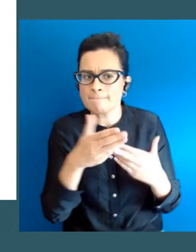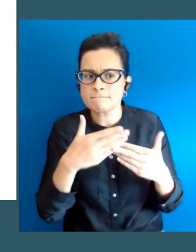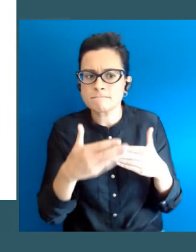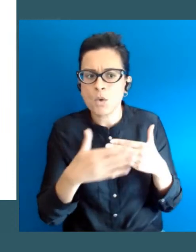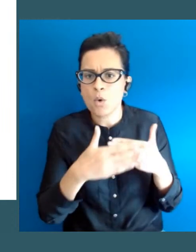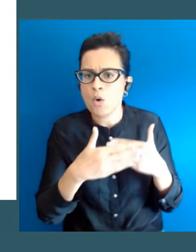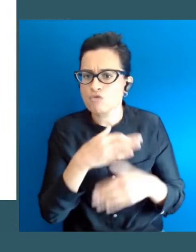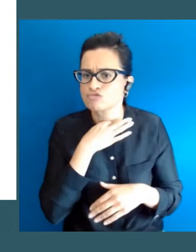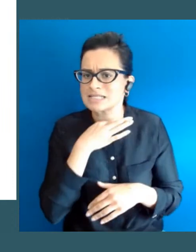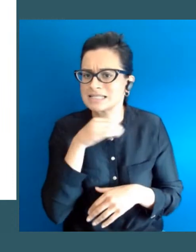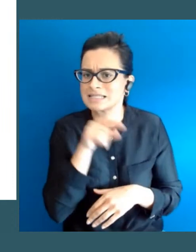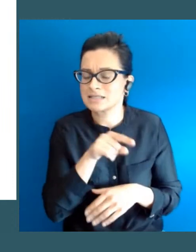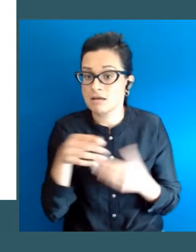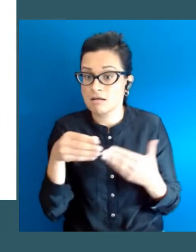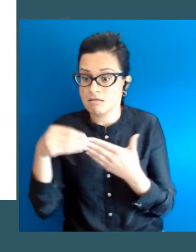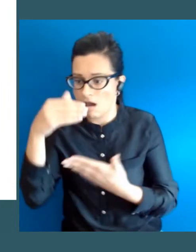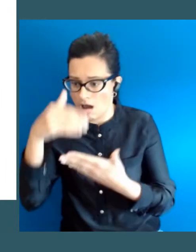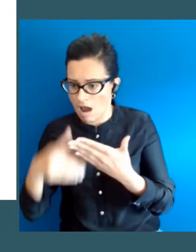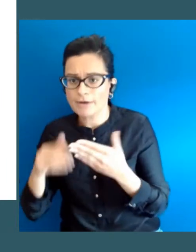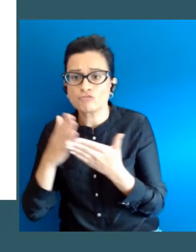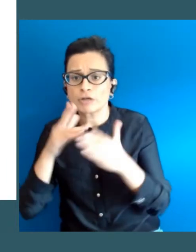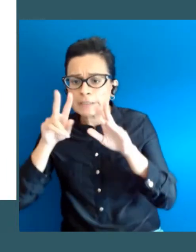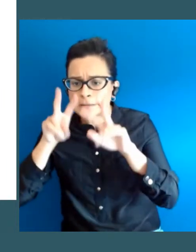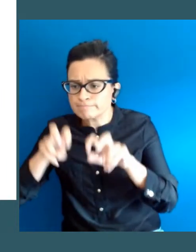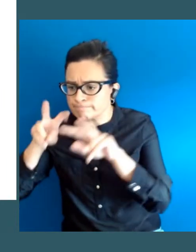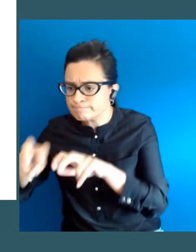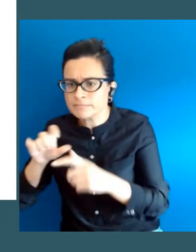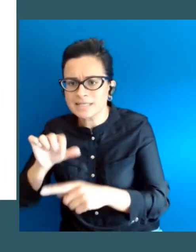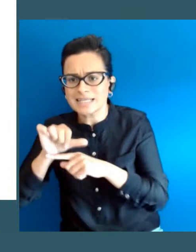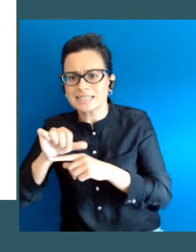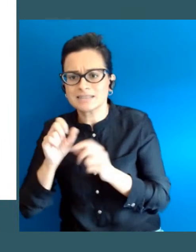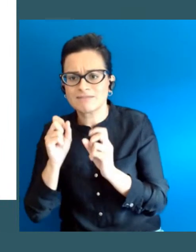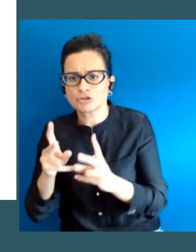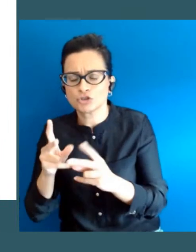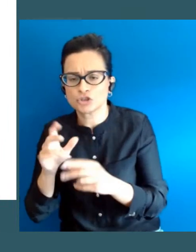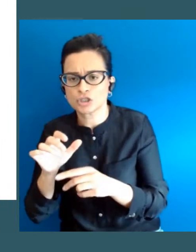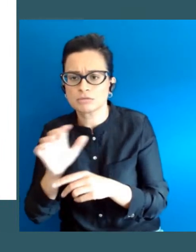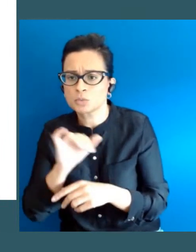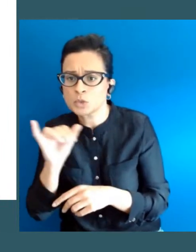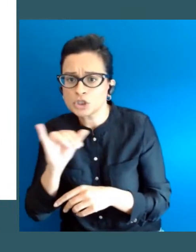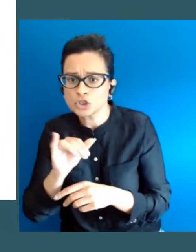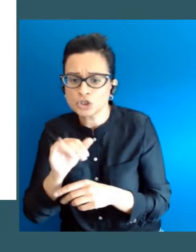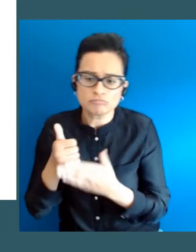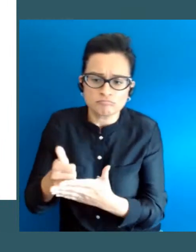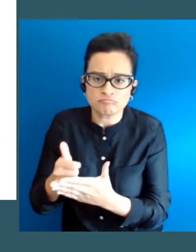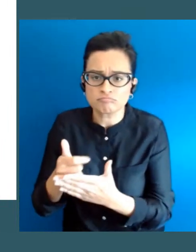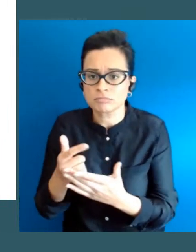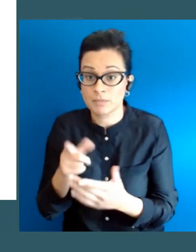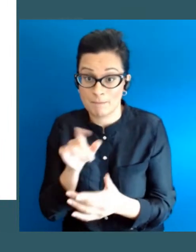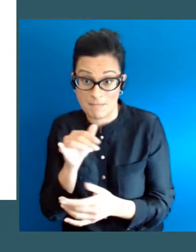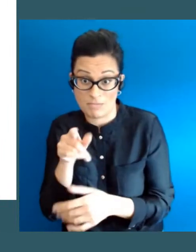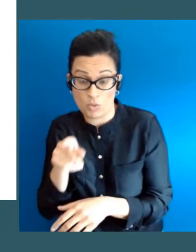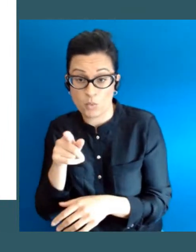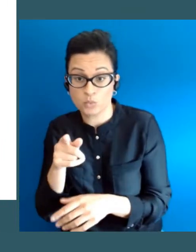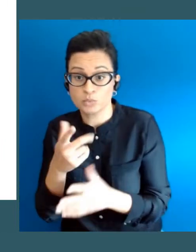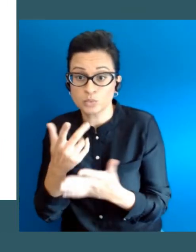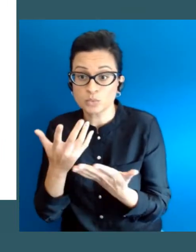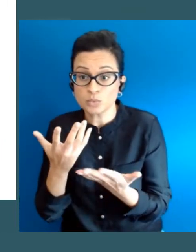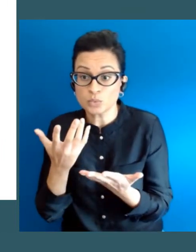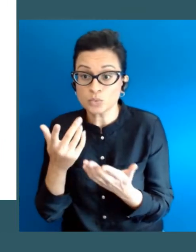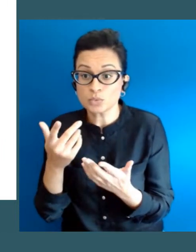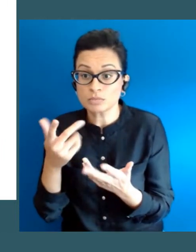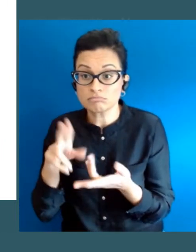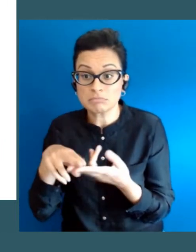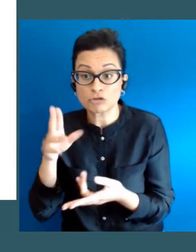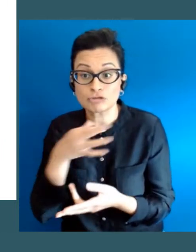guideline examines some of the intervention that could be used for those that might be at increased risk. And